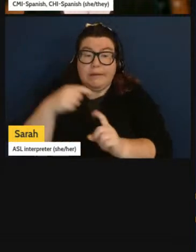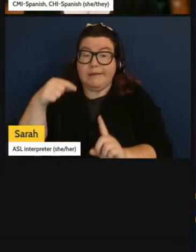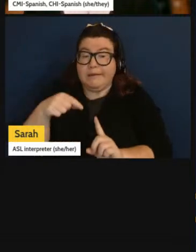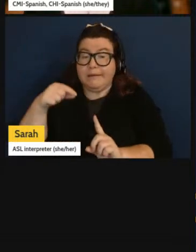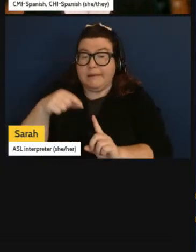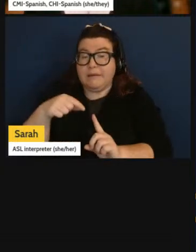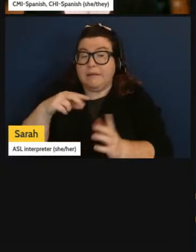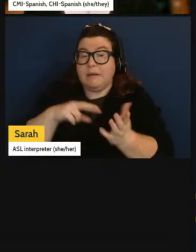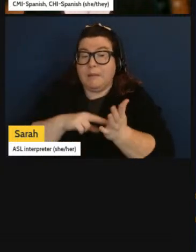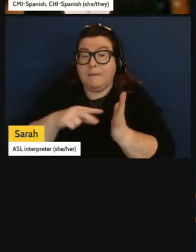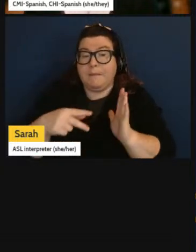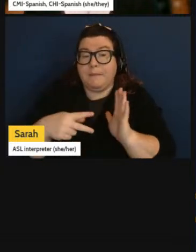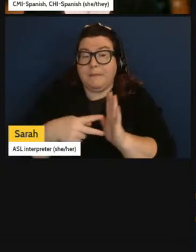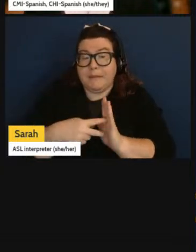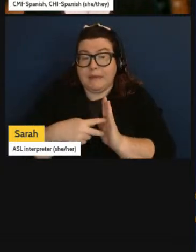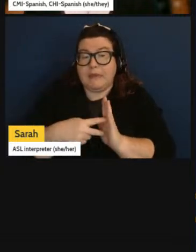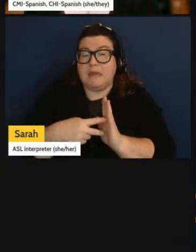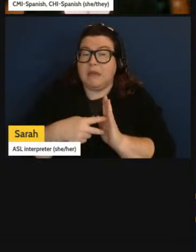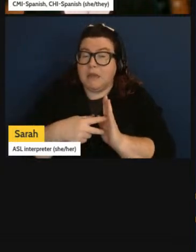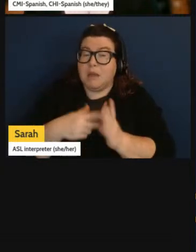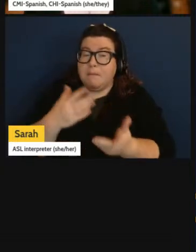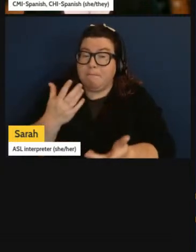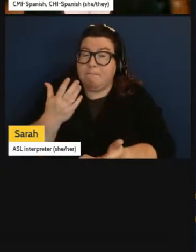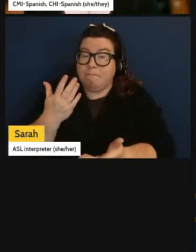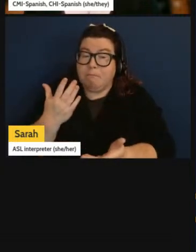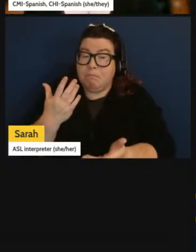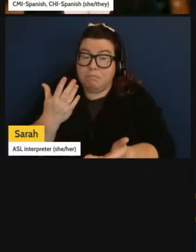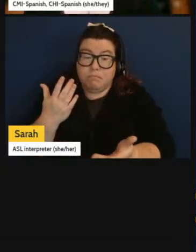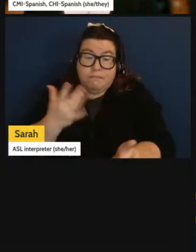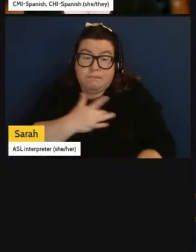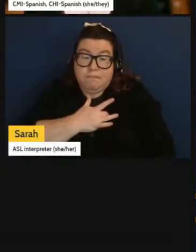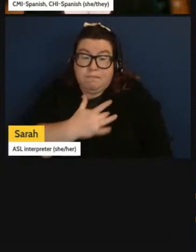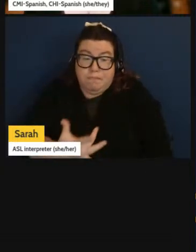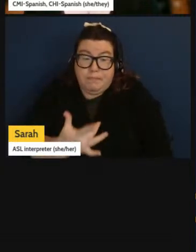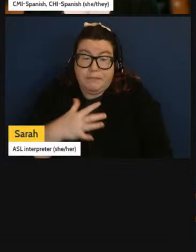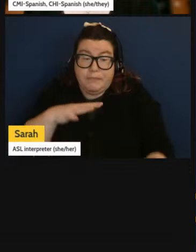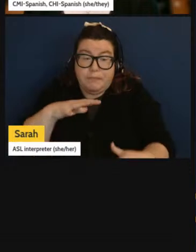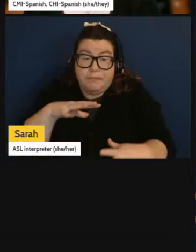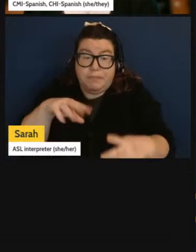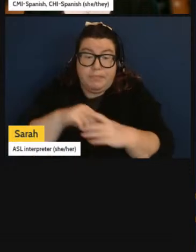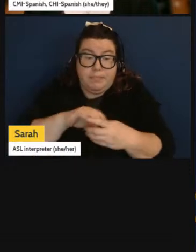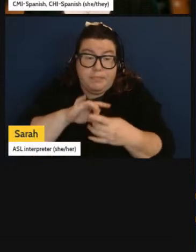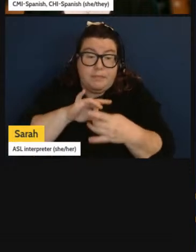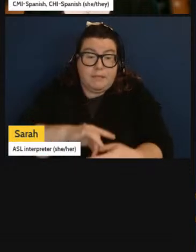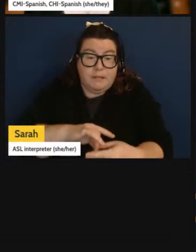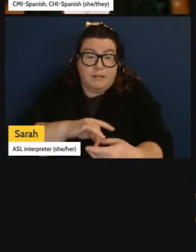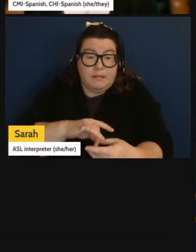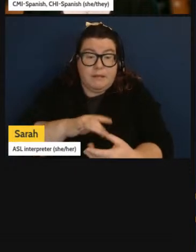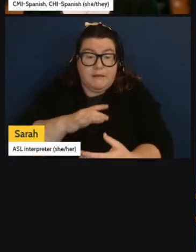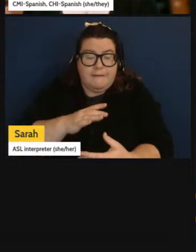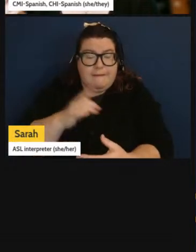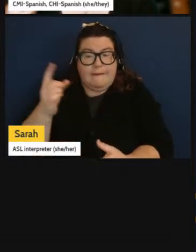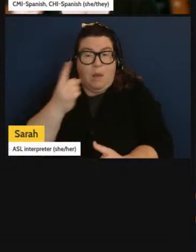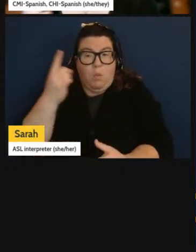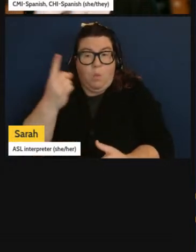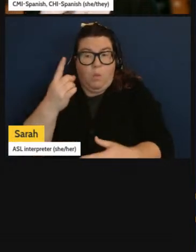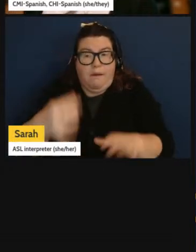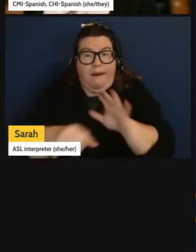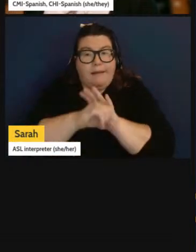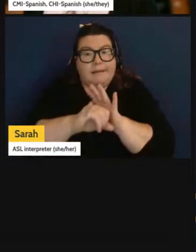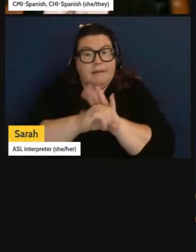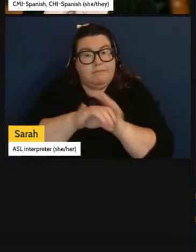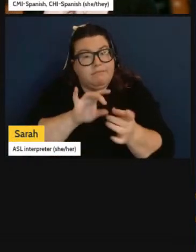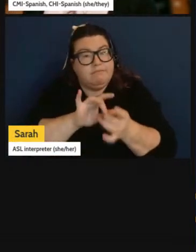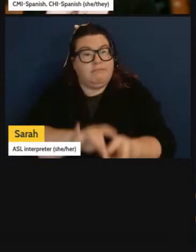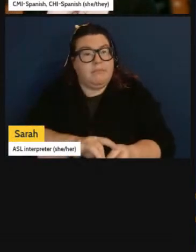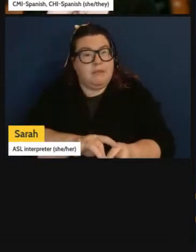that means it's likely to be considered by some folks an identity. Yes, I